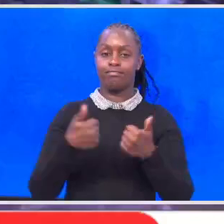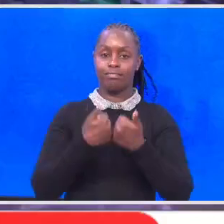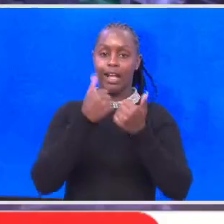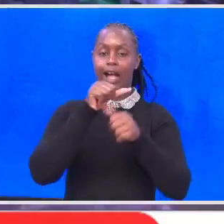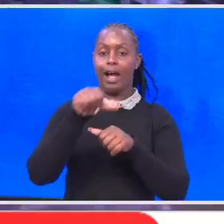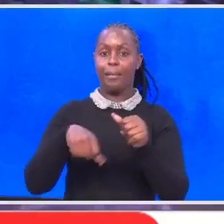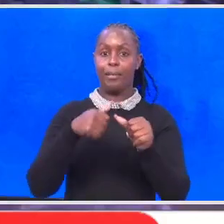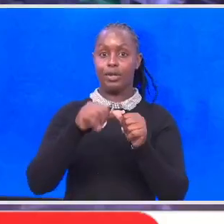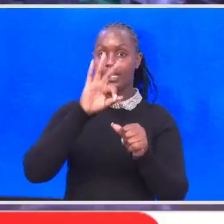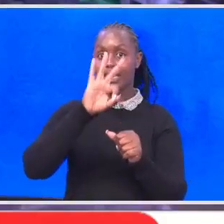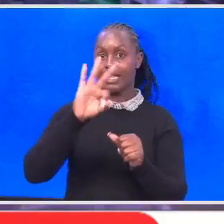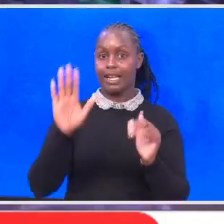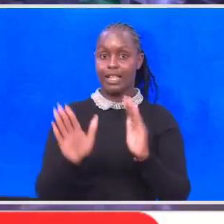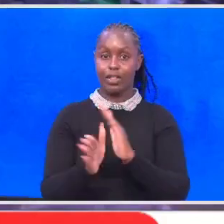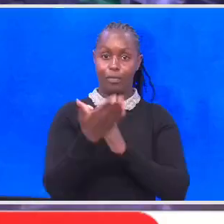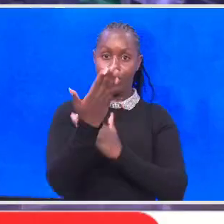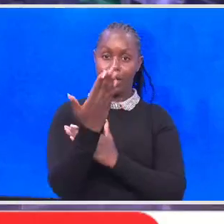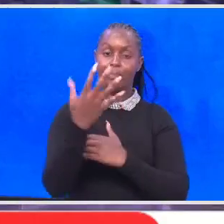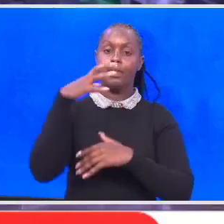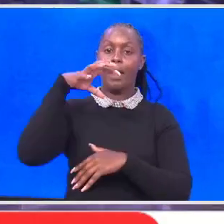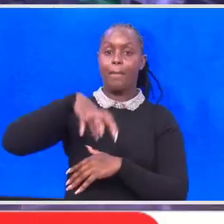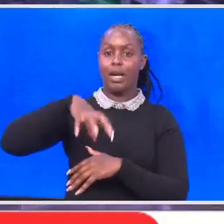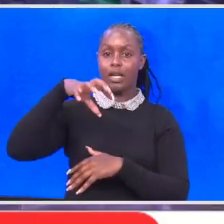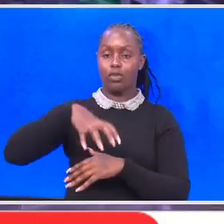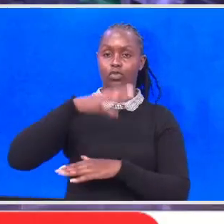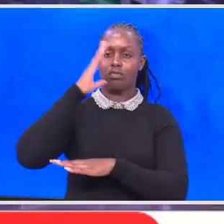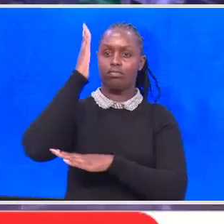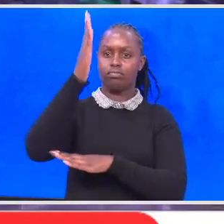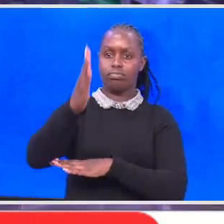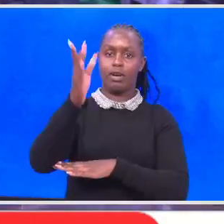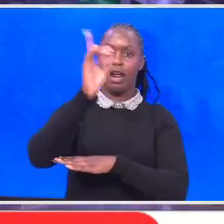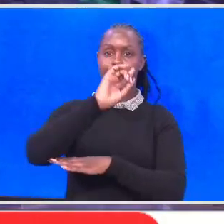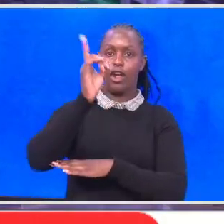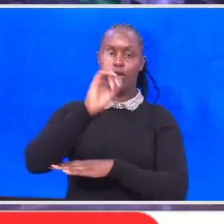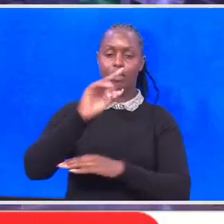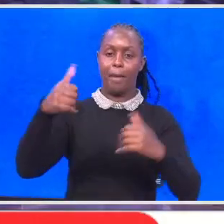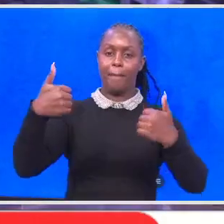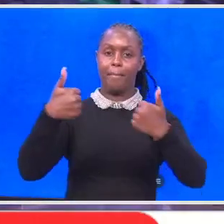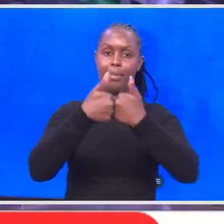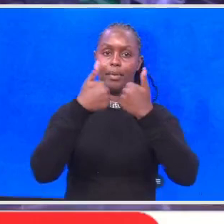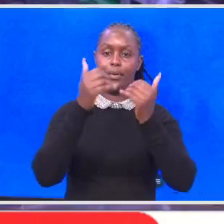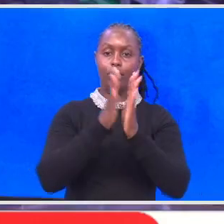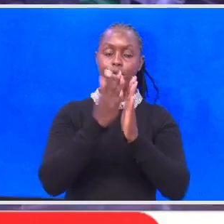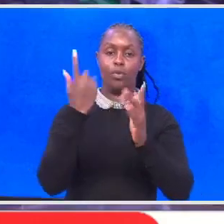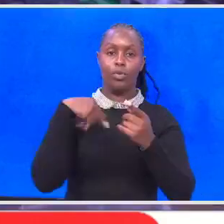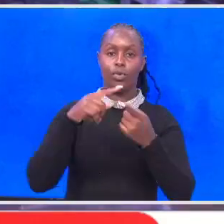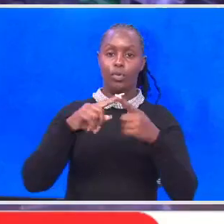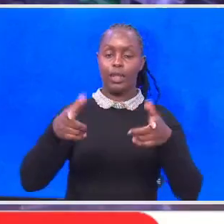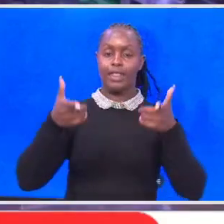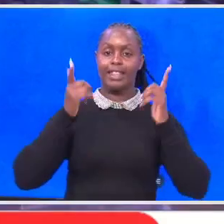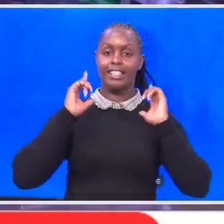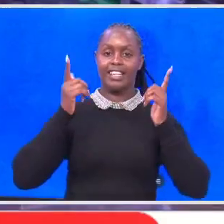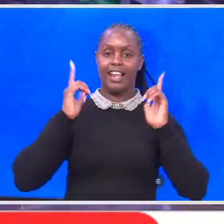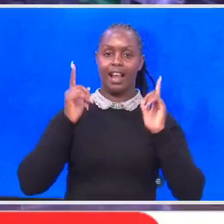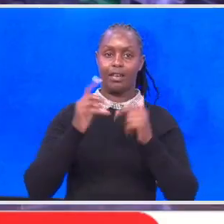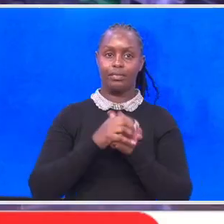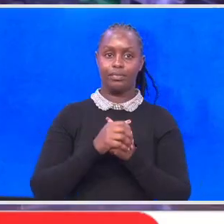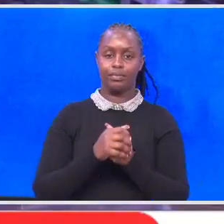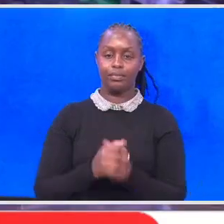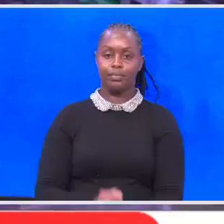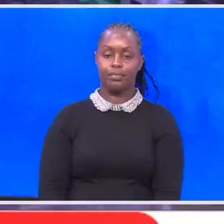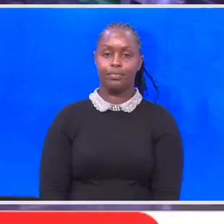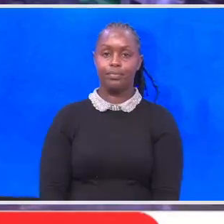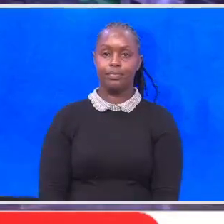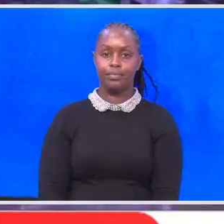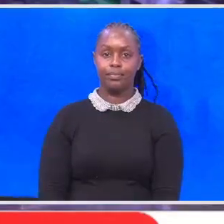a.m. and that the matatu, which was headed to Nairobi, had a head-on collision with a trailer. Chichi Josephine opens our broadcast